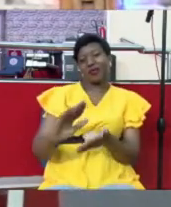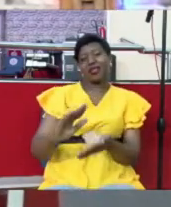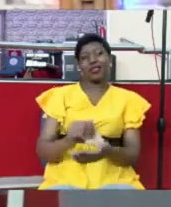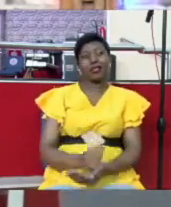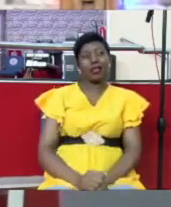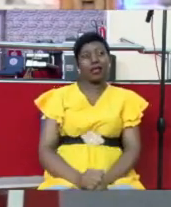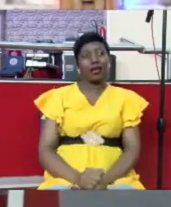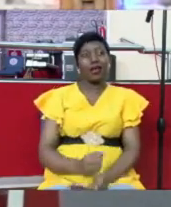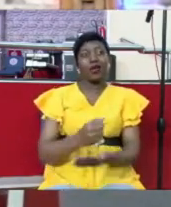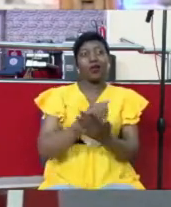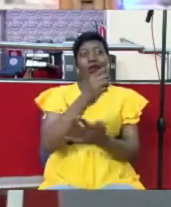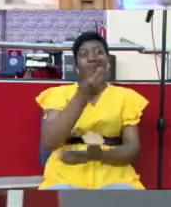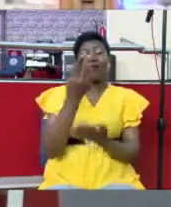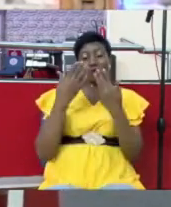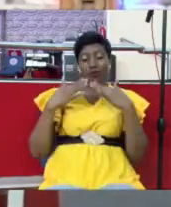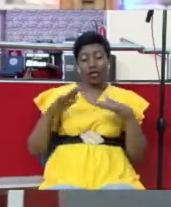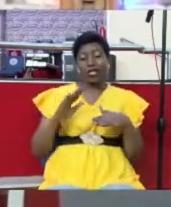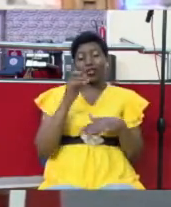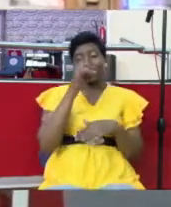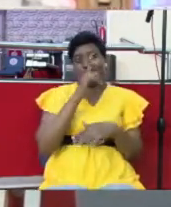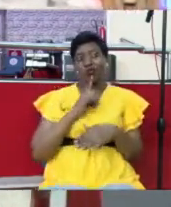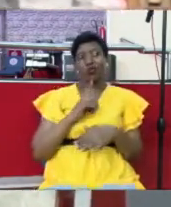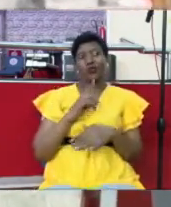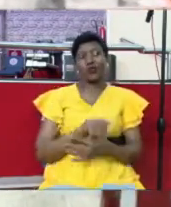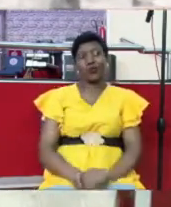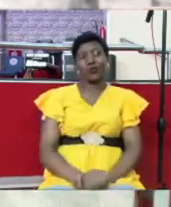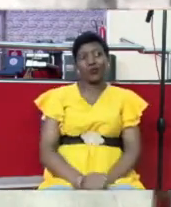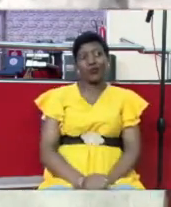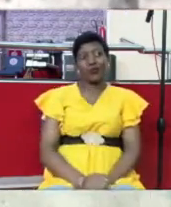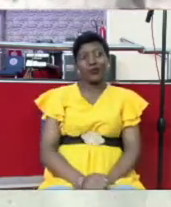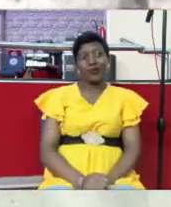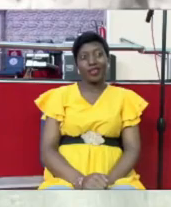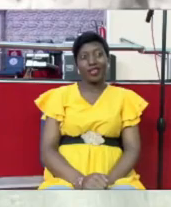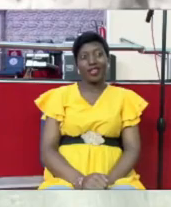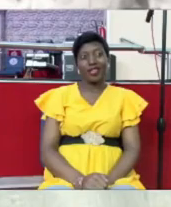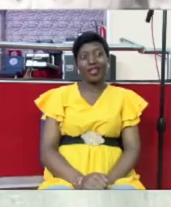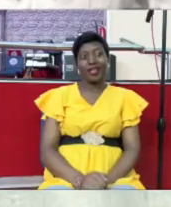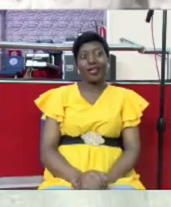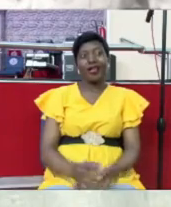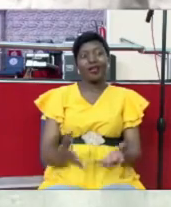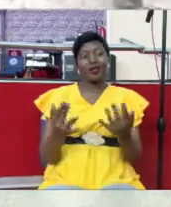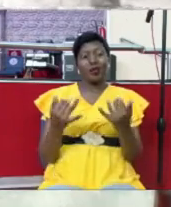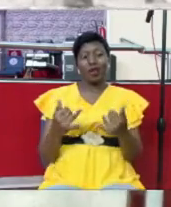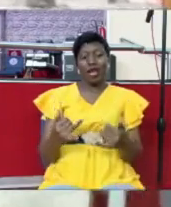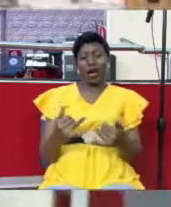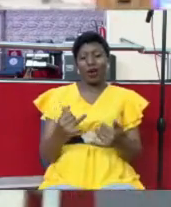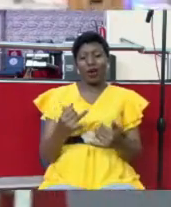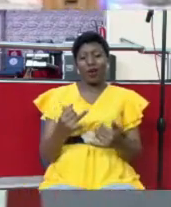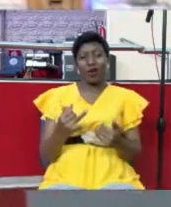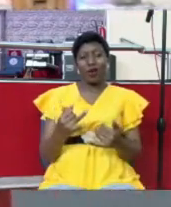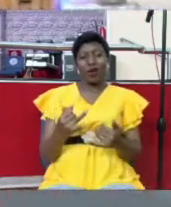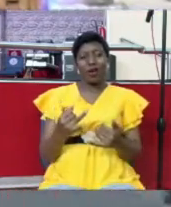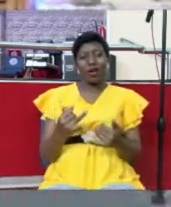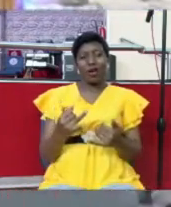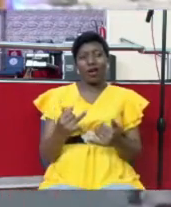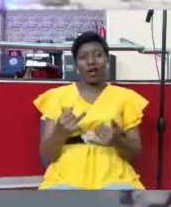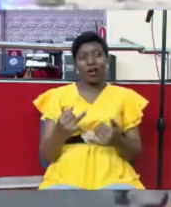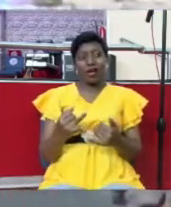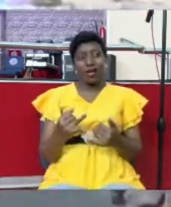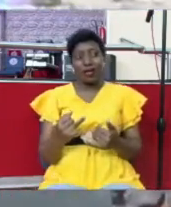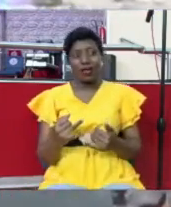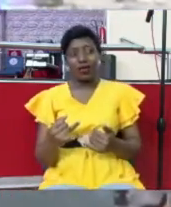to finish that mandondo. Ili kwamba ile madondo uimalizie. Now it would have been awkward if you walked into a kibandaski.